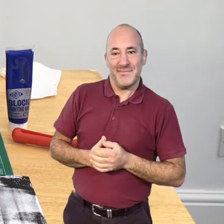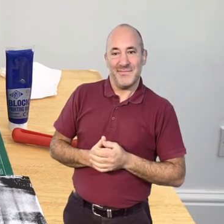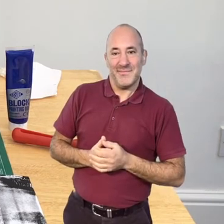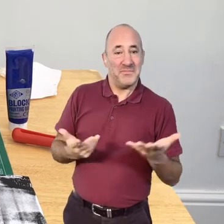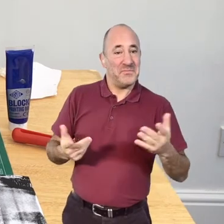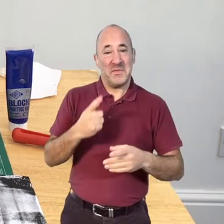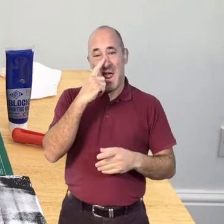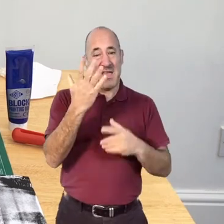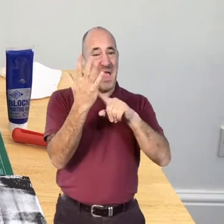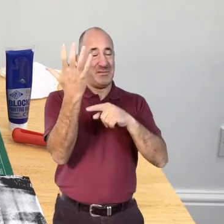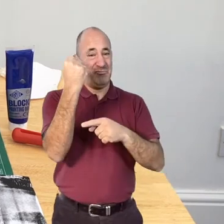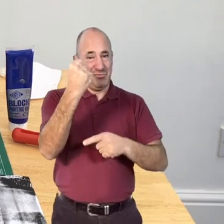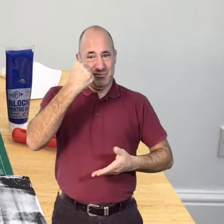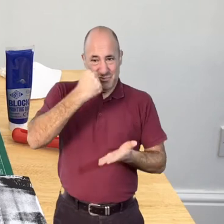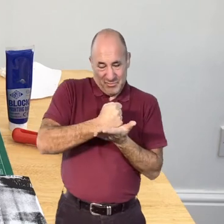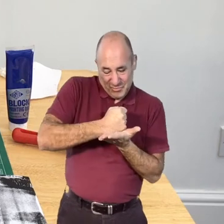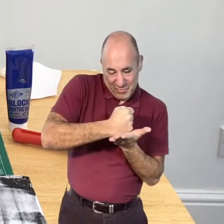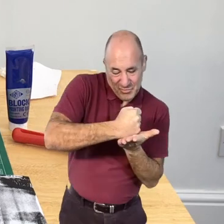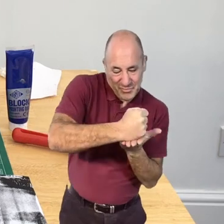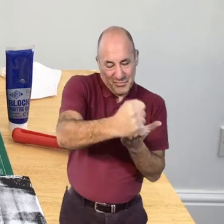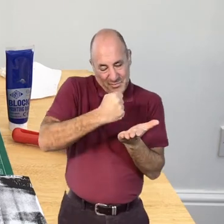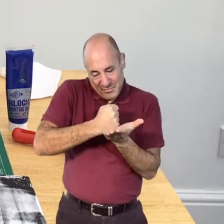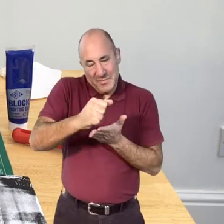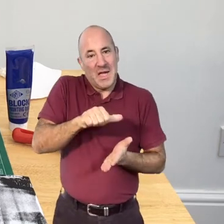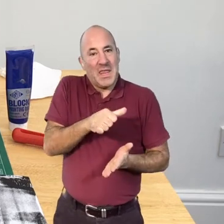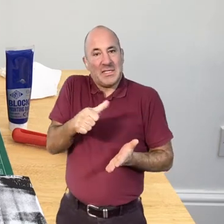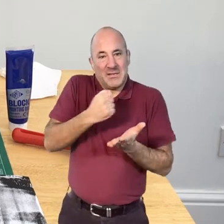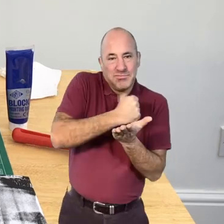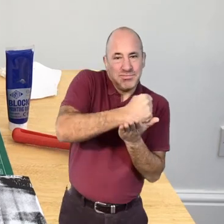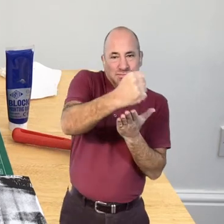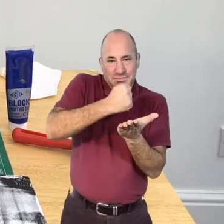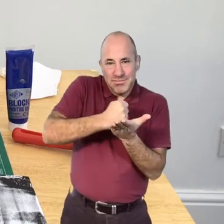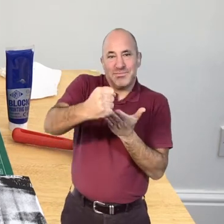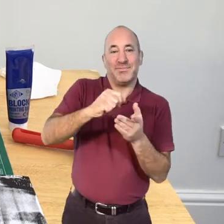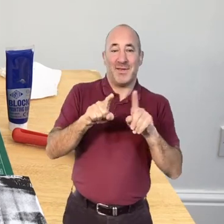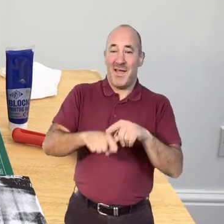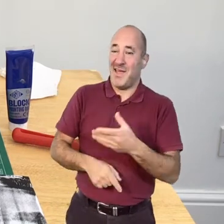Or make your fist and go from the bottom, pushing to the top,